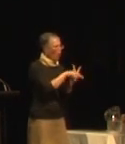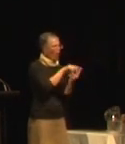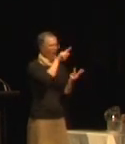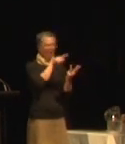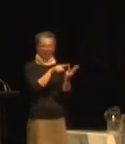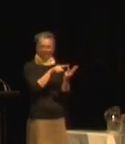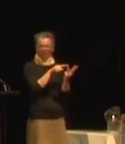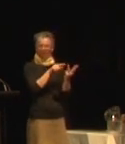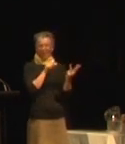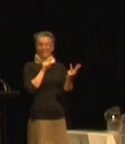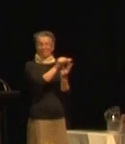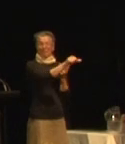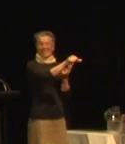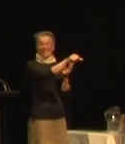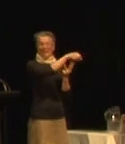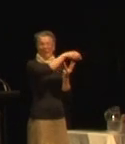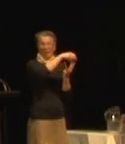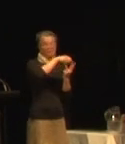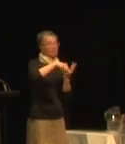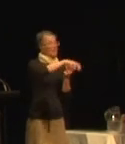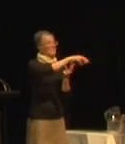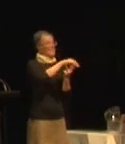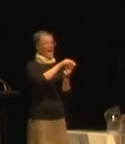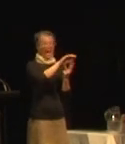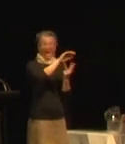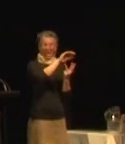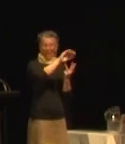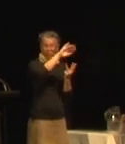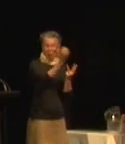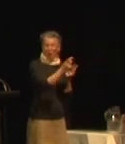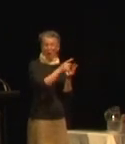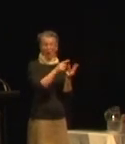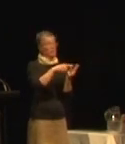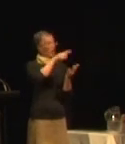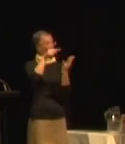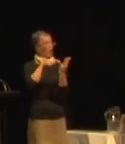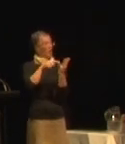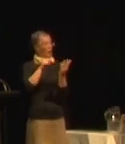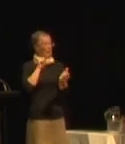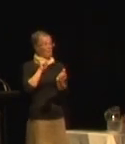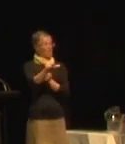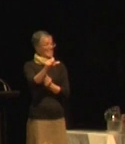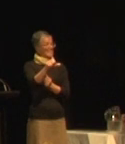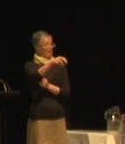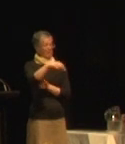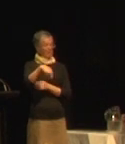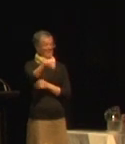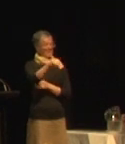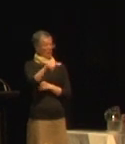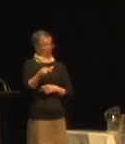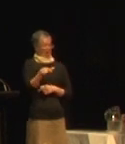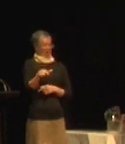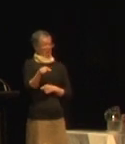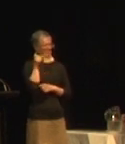almost no one's going in. Best pizza pies on the block has the line out the door. And I think that's really an apt metaphor for what we're